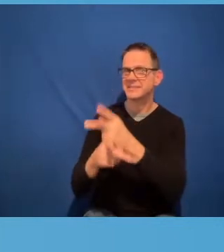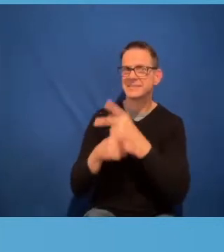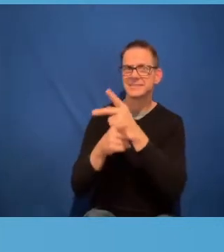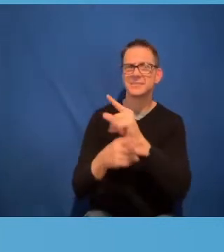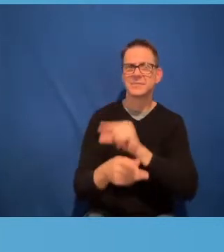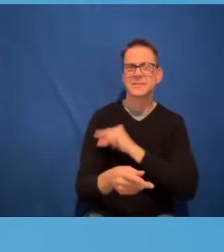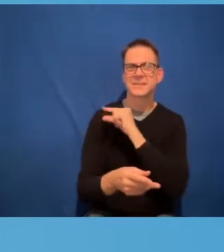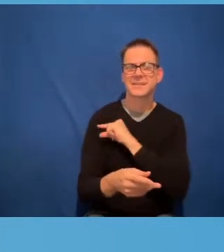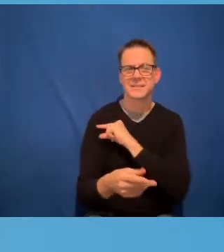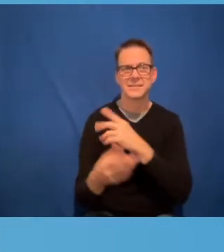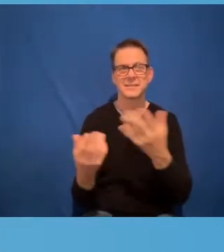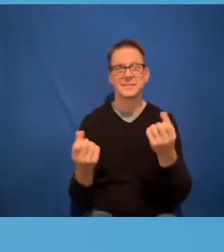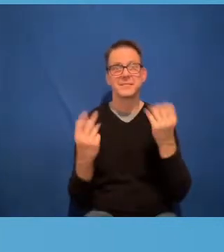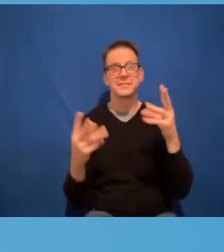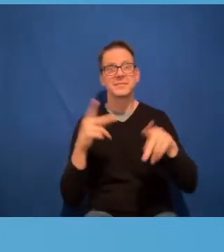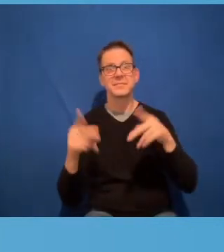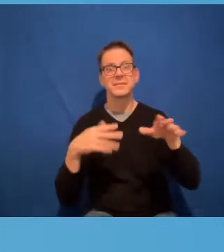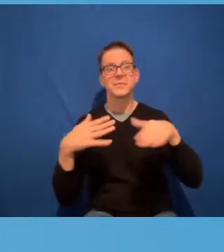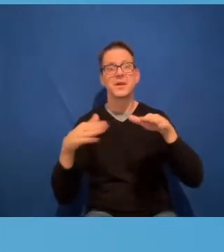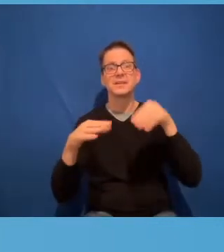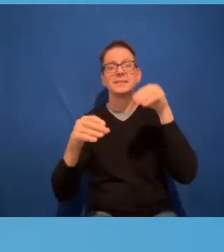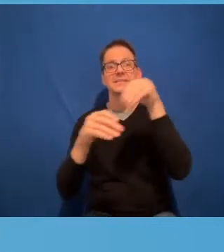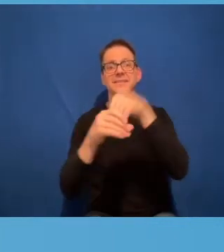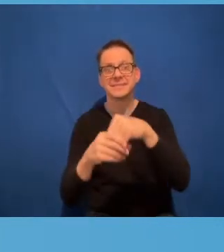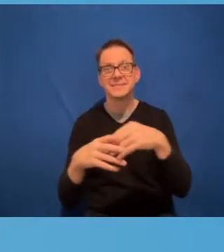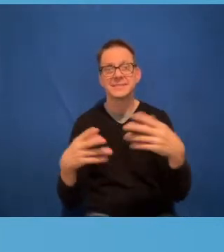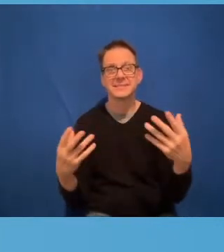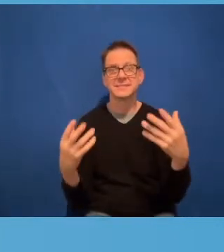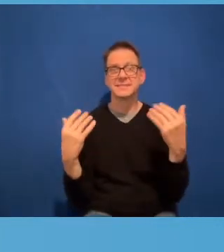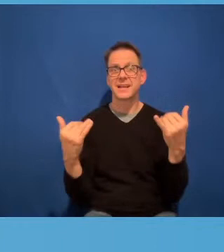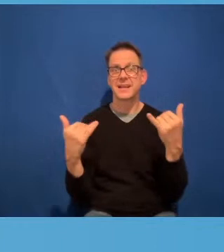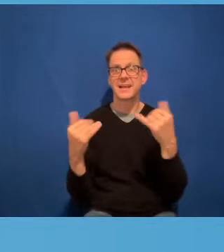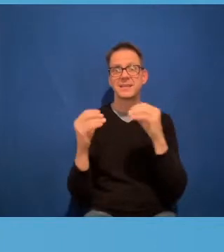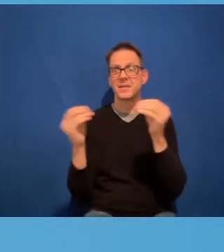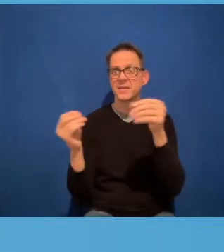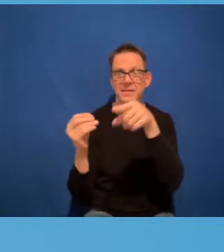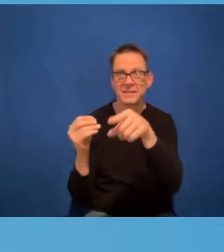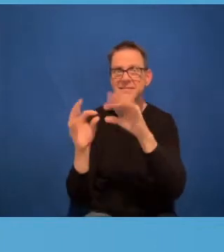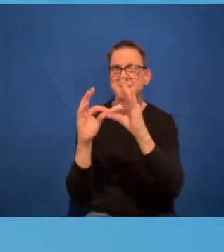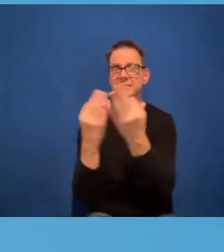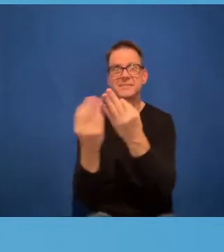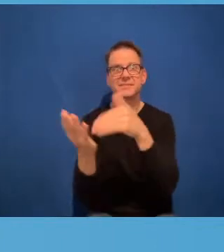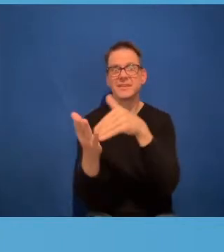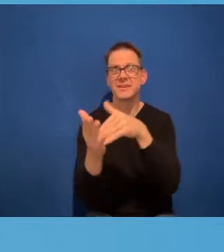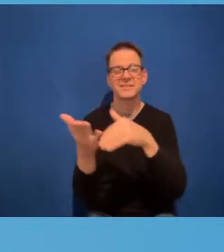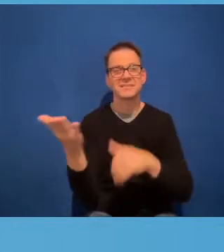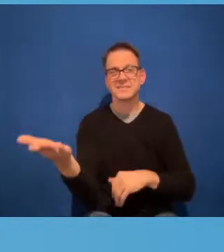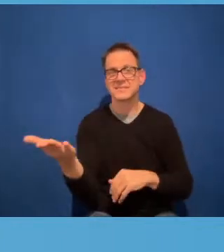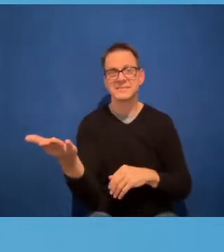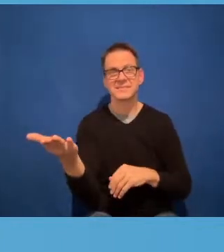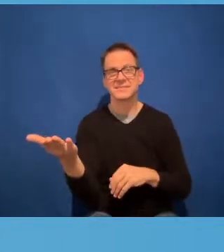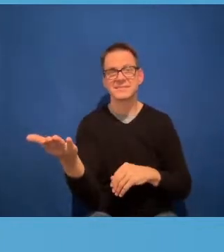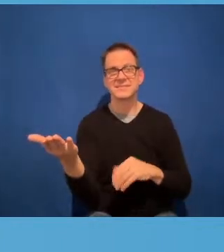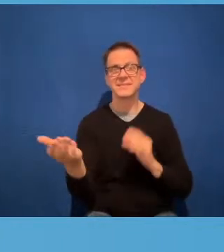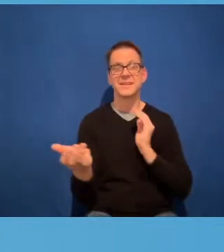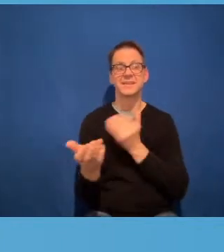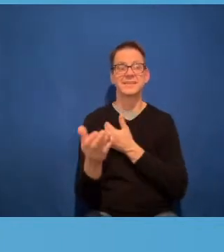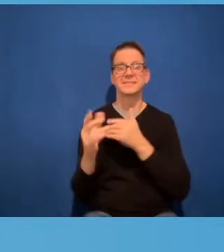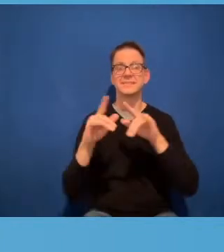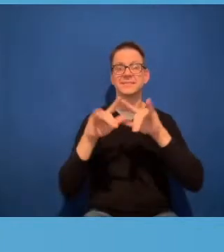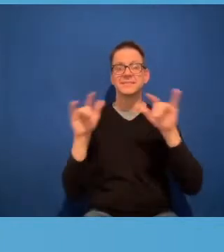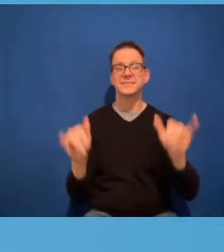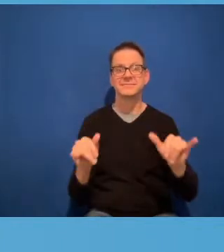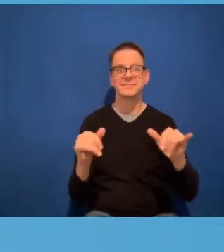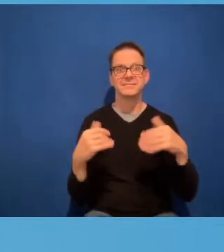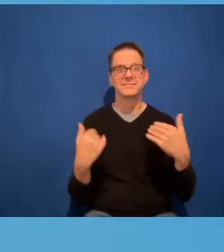as there are a lot of patients that coming from meet and greet. So our system was exhausted.